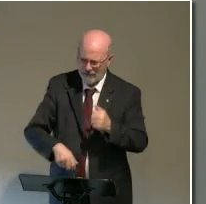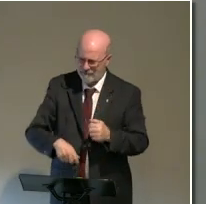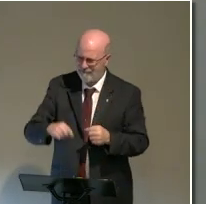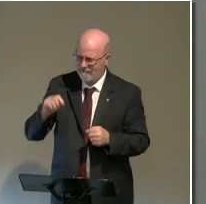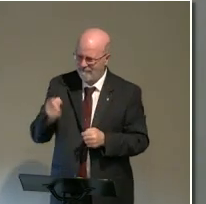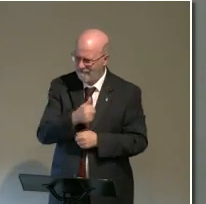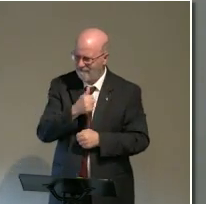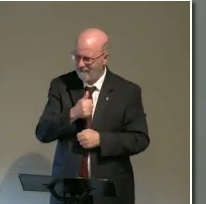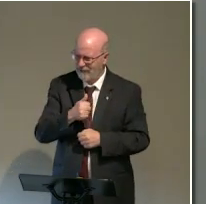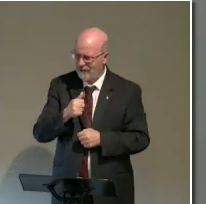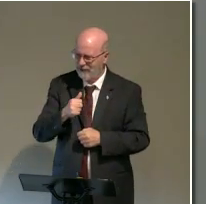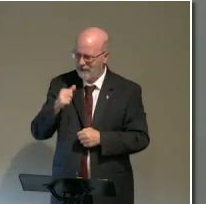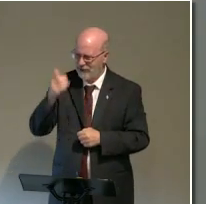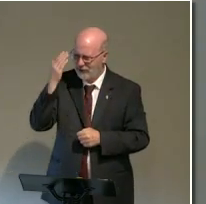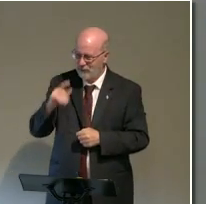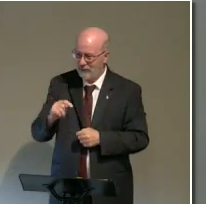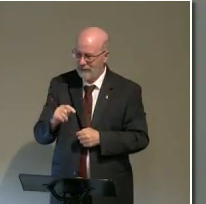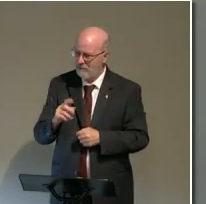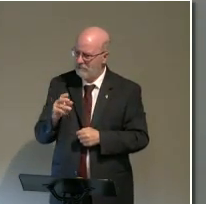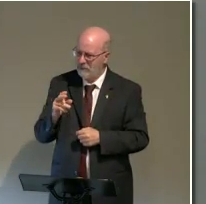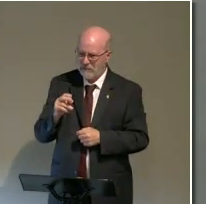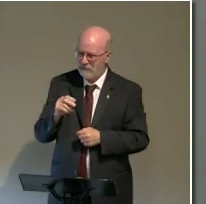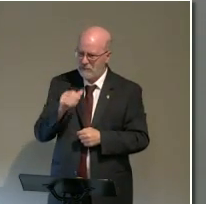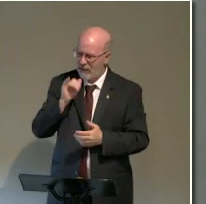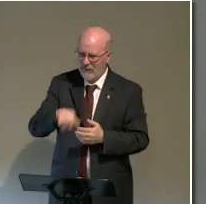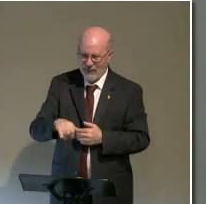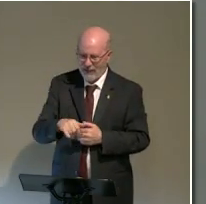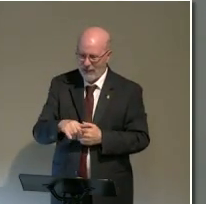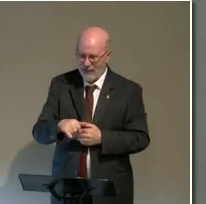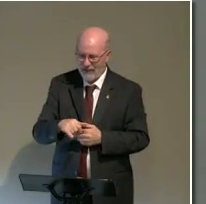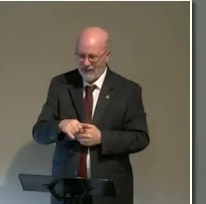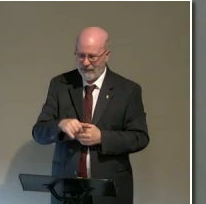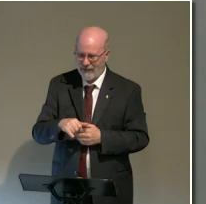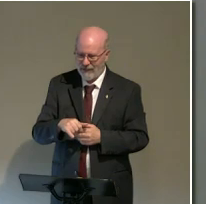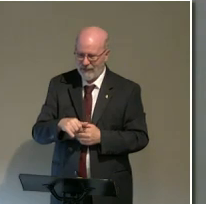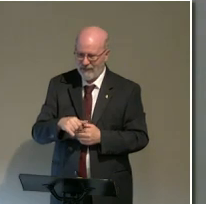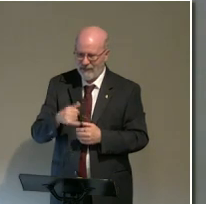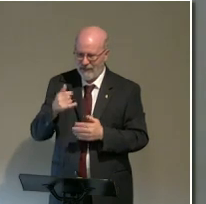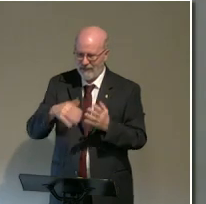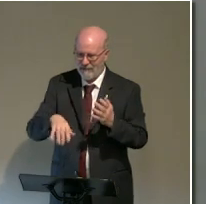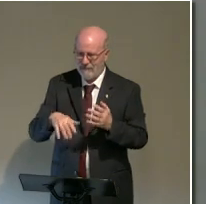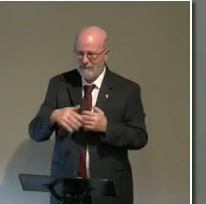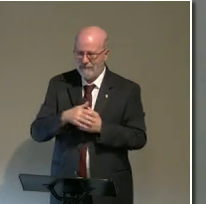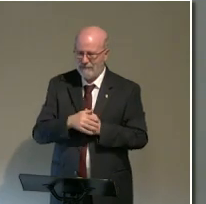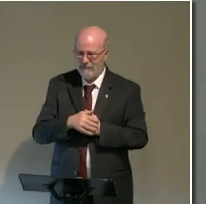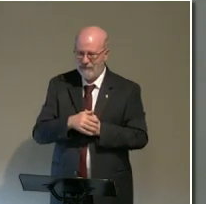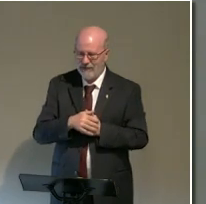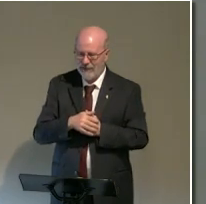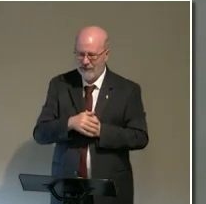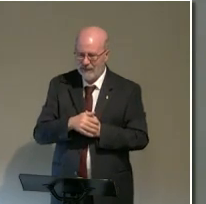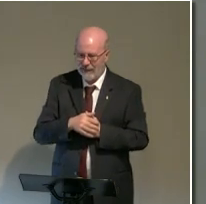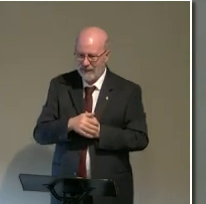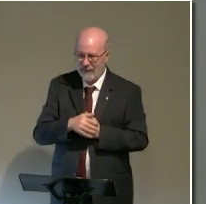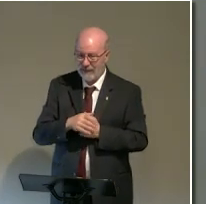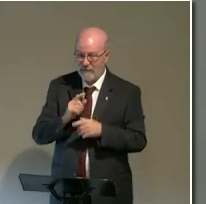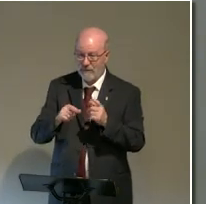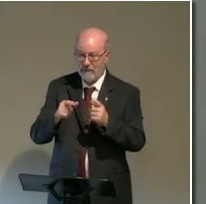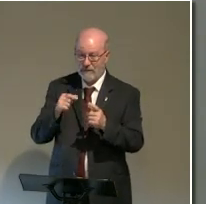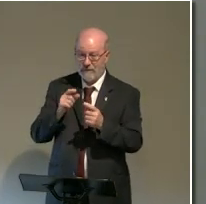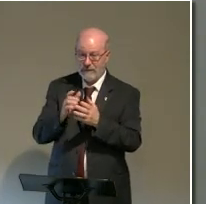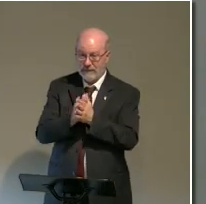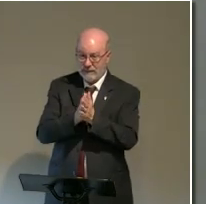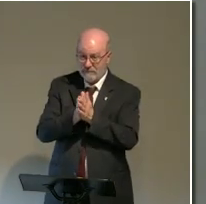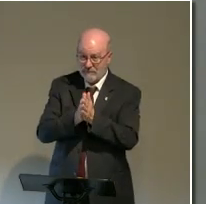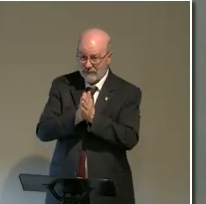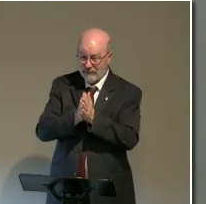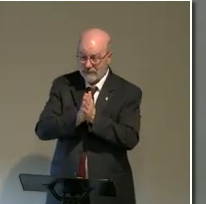like, oh. I'm like, no, it's not that. Oh, my God, I'm not lying. I'm just trying to, you know, okay? But it's that